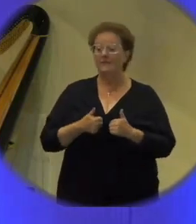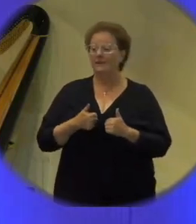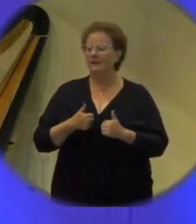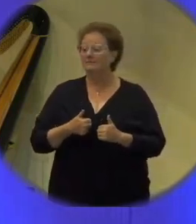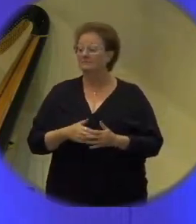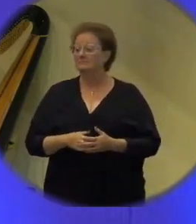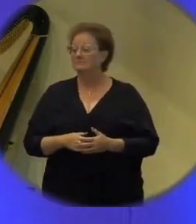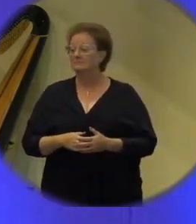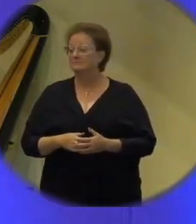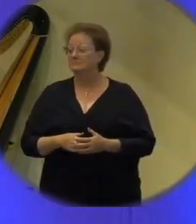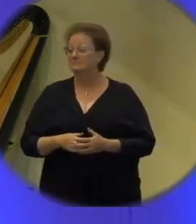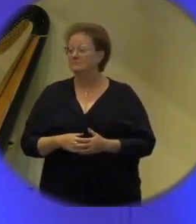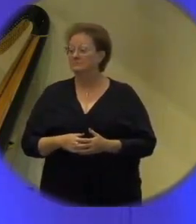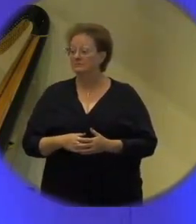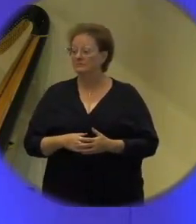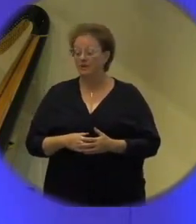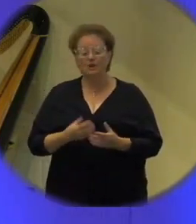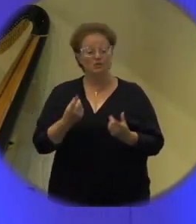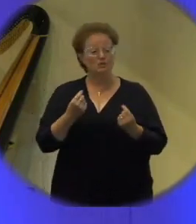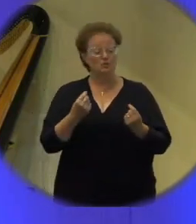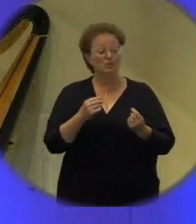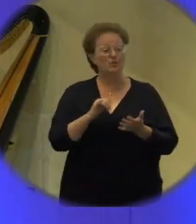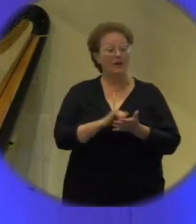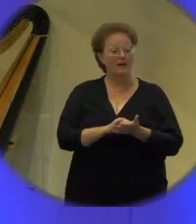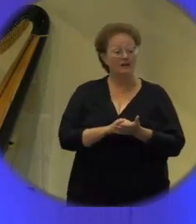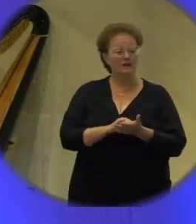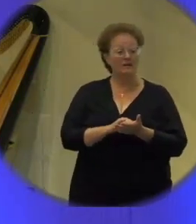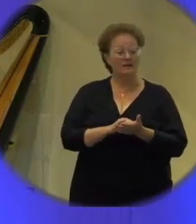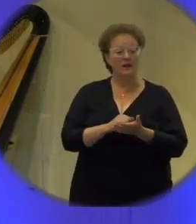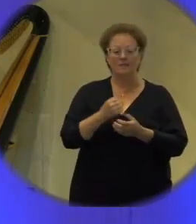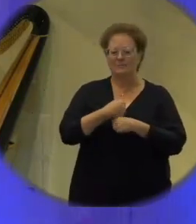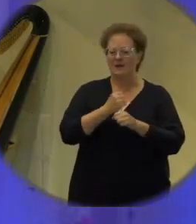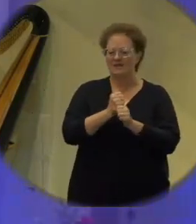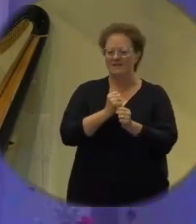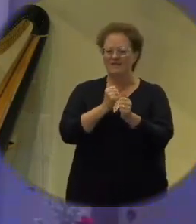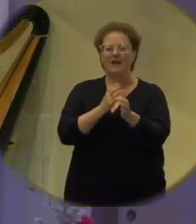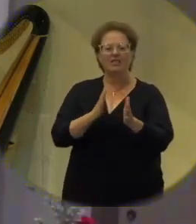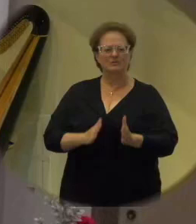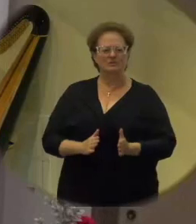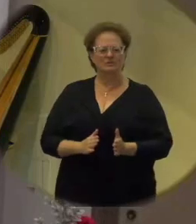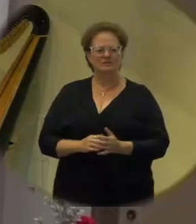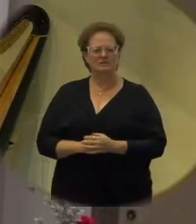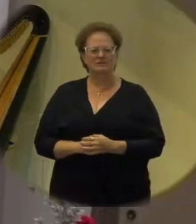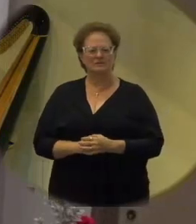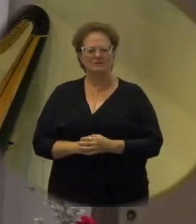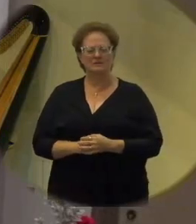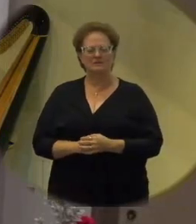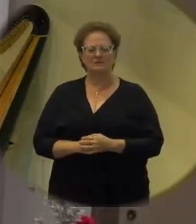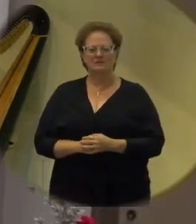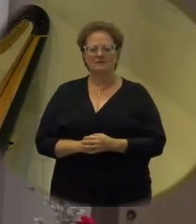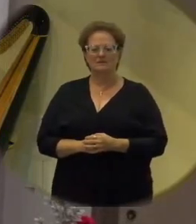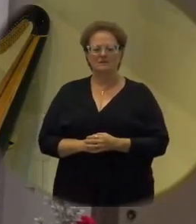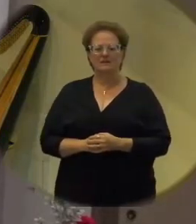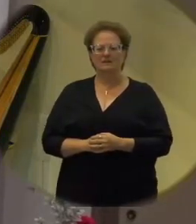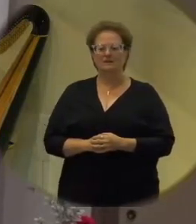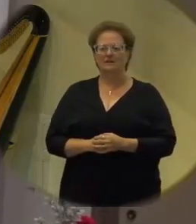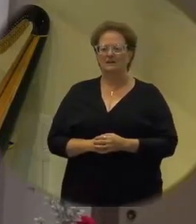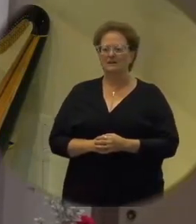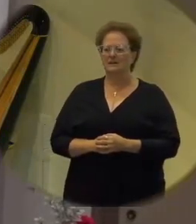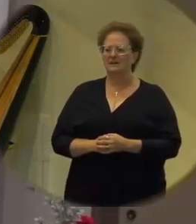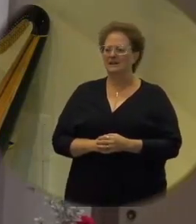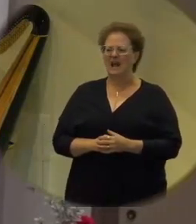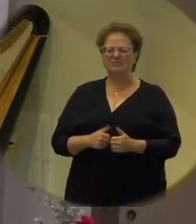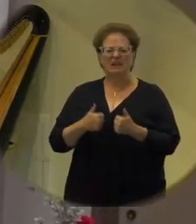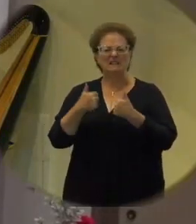God has given you to live, while you're doing that, make disciples. You know, so the whole point is God is saying, look, this is not, again,